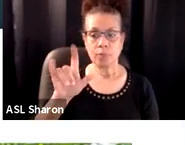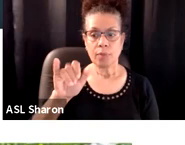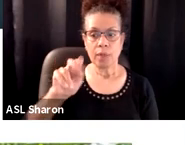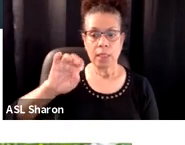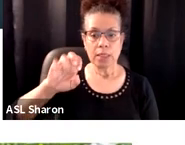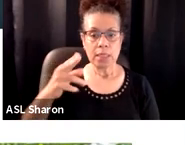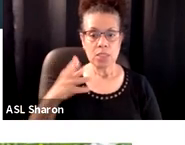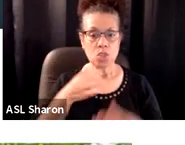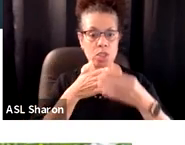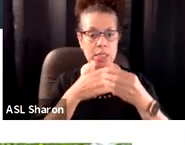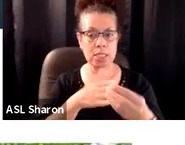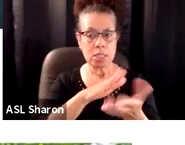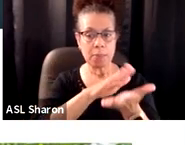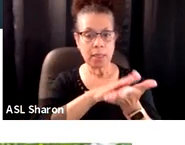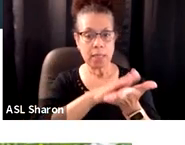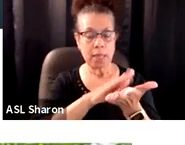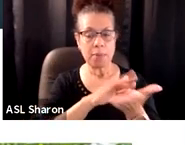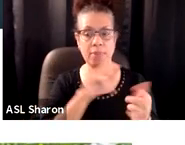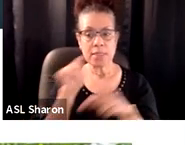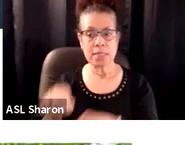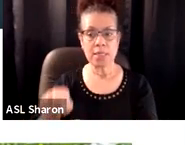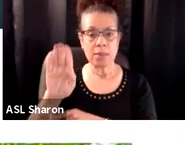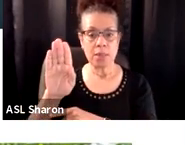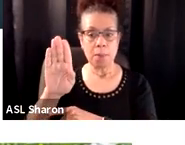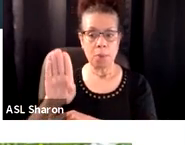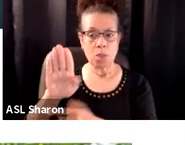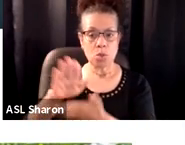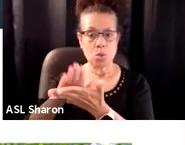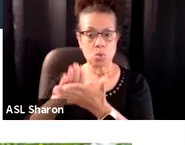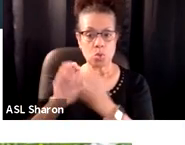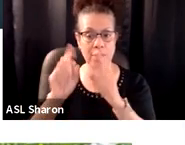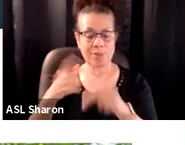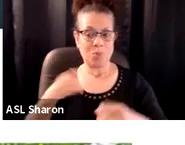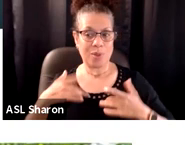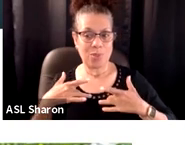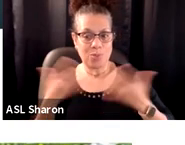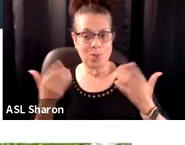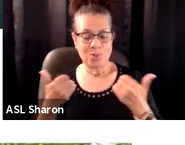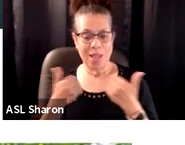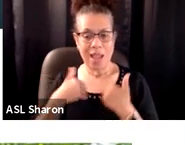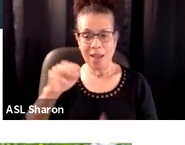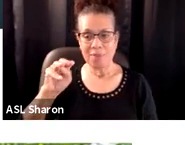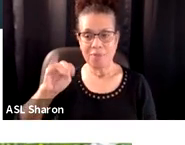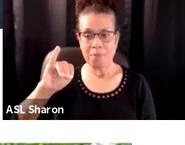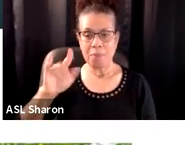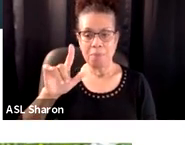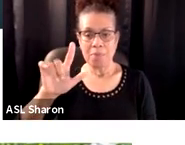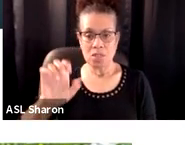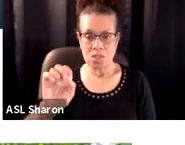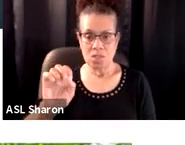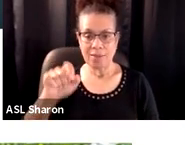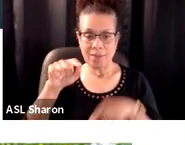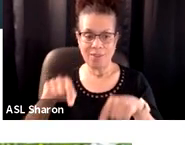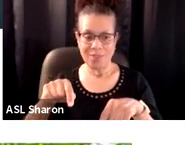program that's housed at the boston school of education we're super excited to have michelle at the helm of the